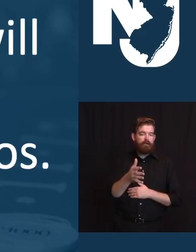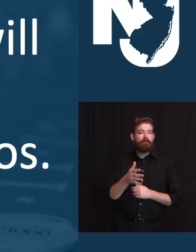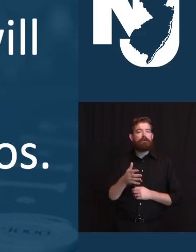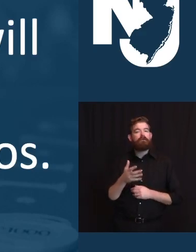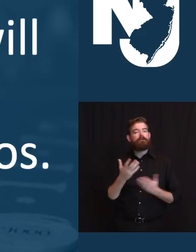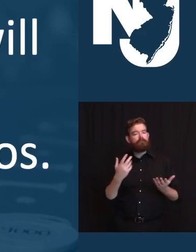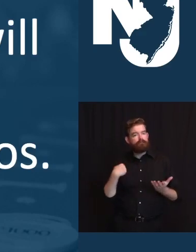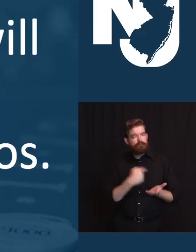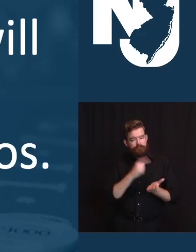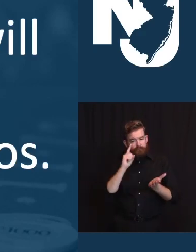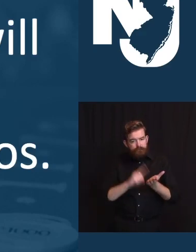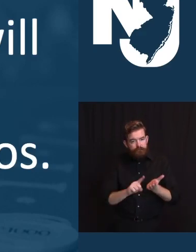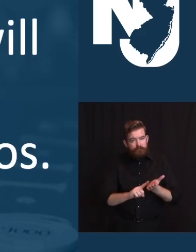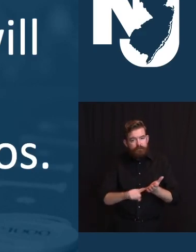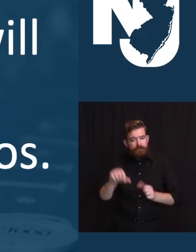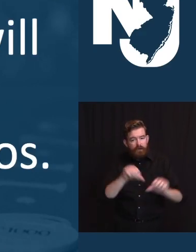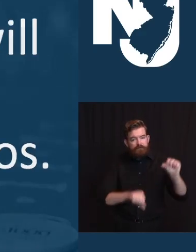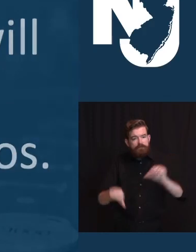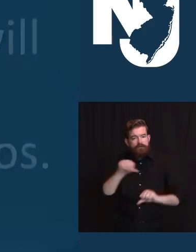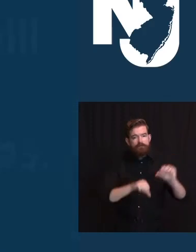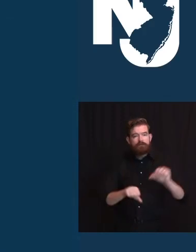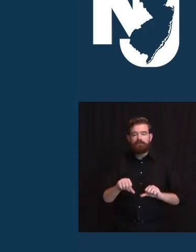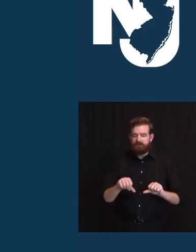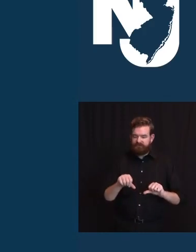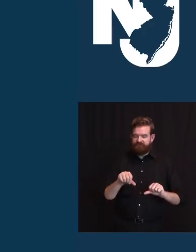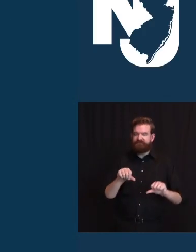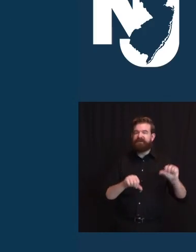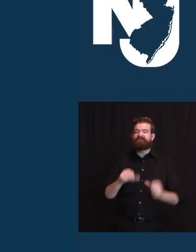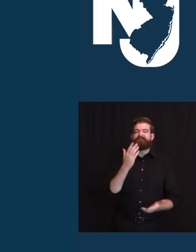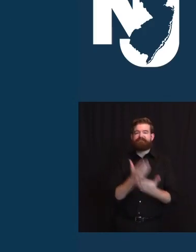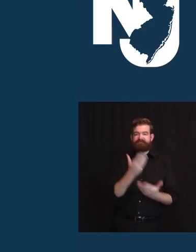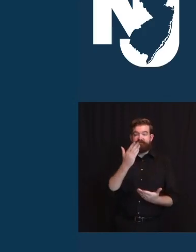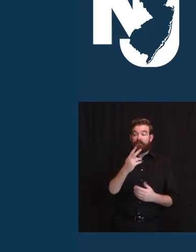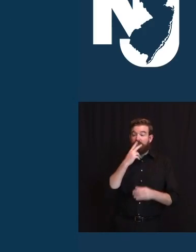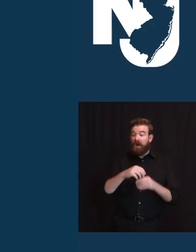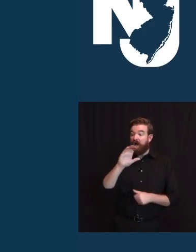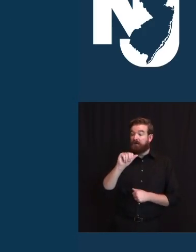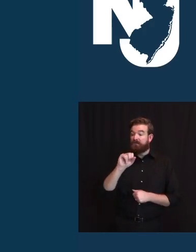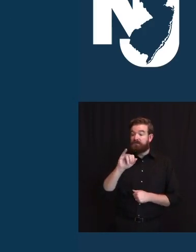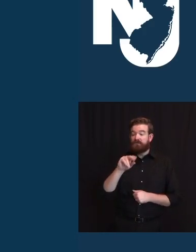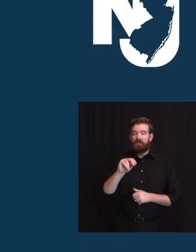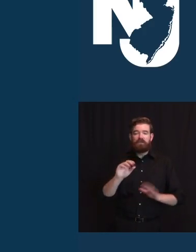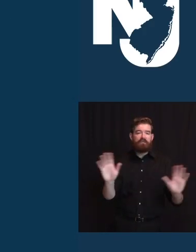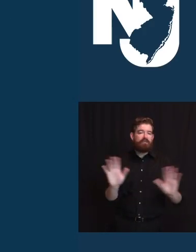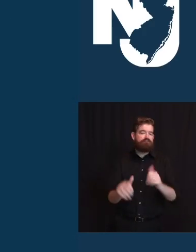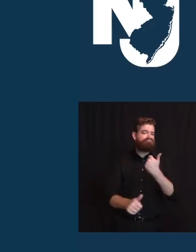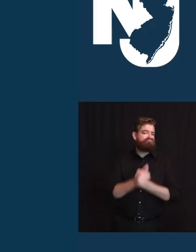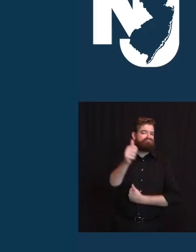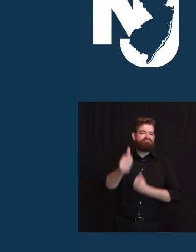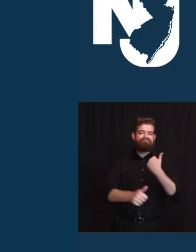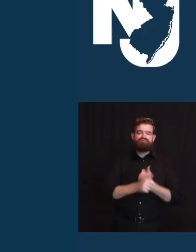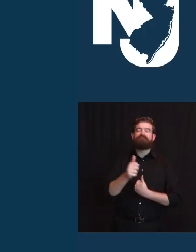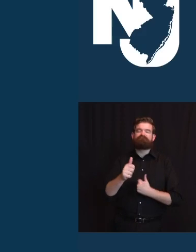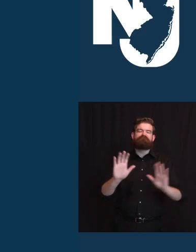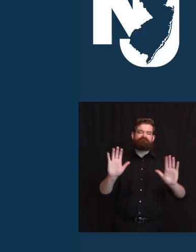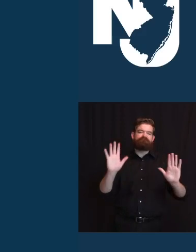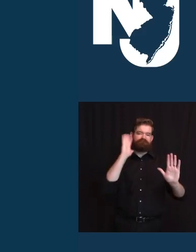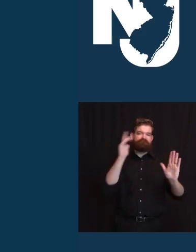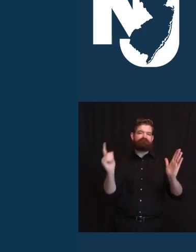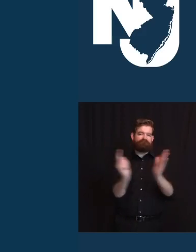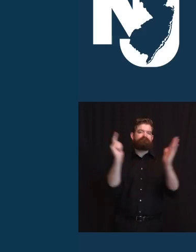take. Switching gears yet again. This week, we continued to build our community contact tracing core